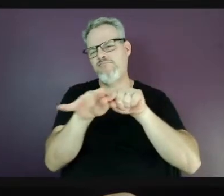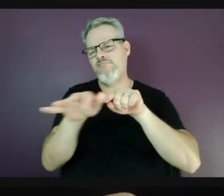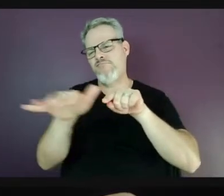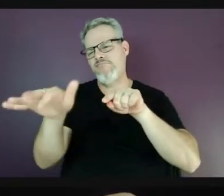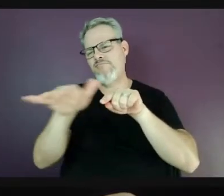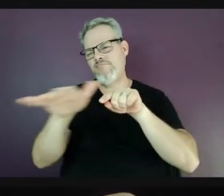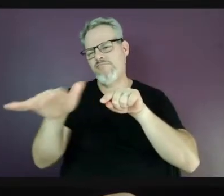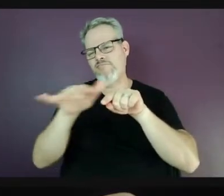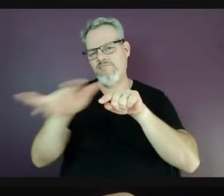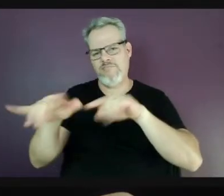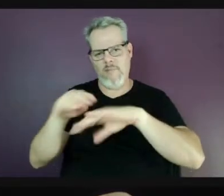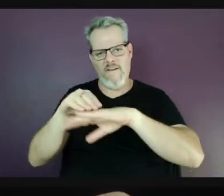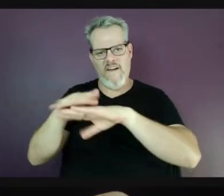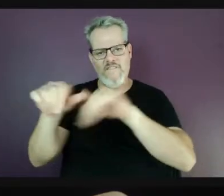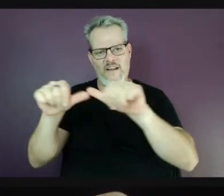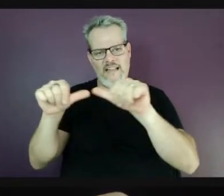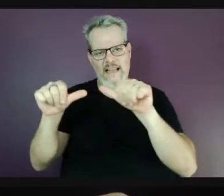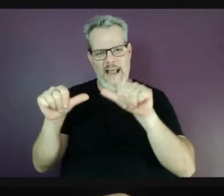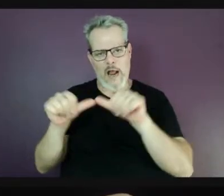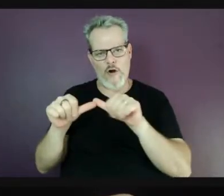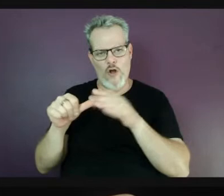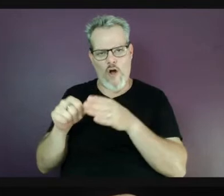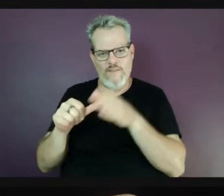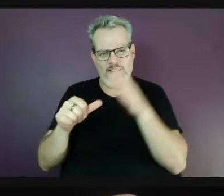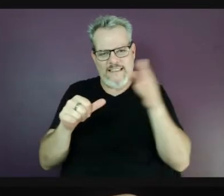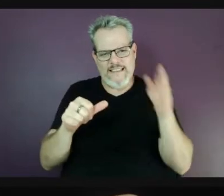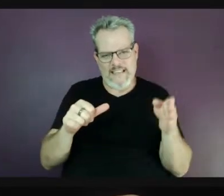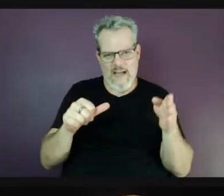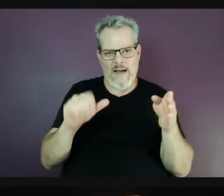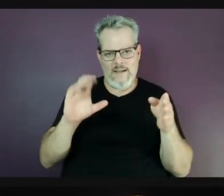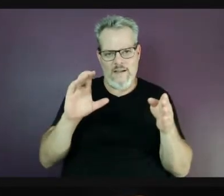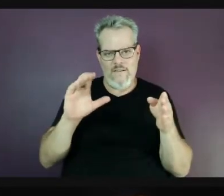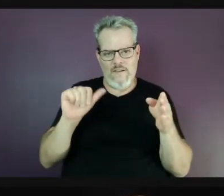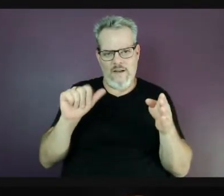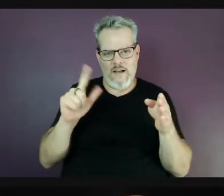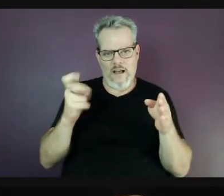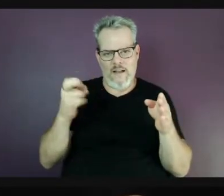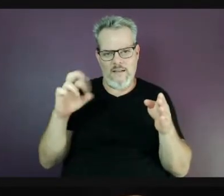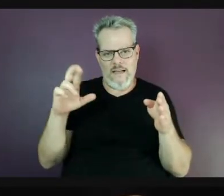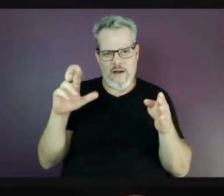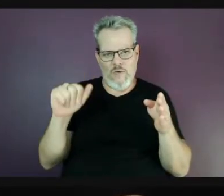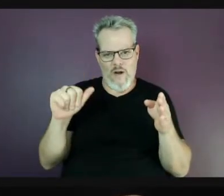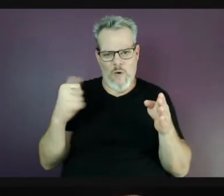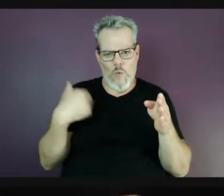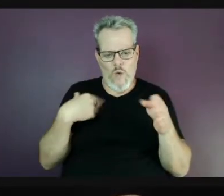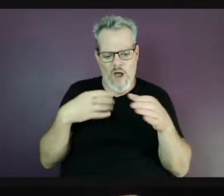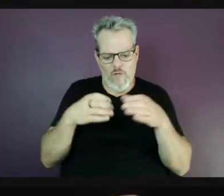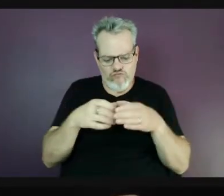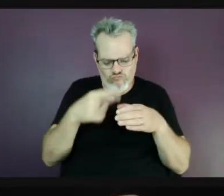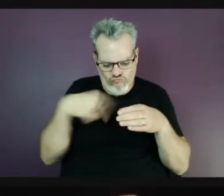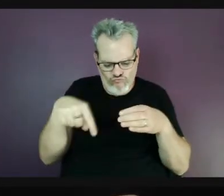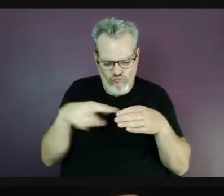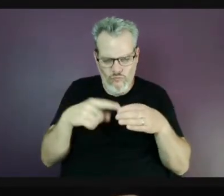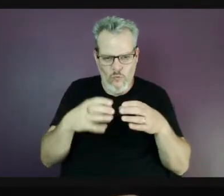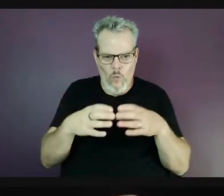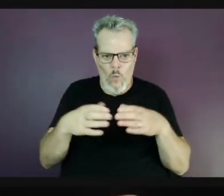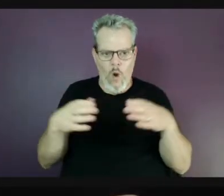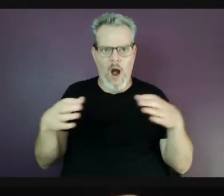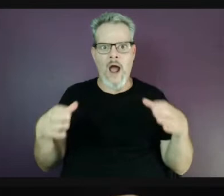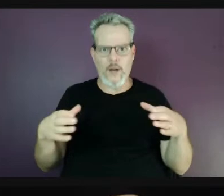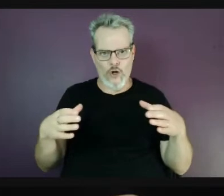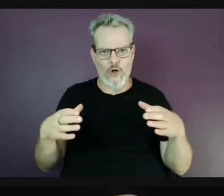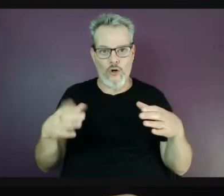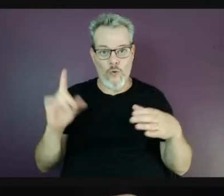affect this area just off to the side of the caldera. Right? Note how the South Caldera reservoir is broader, wider than the shallower